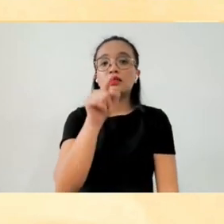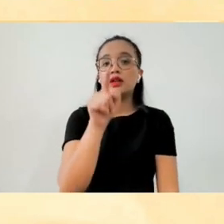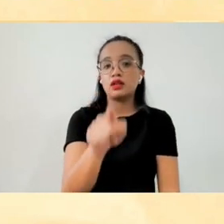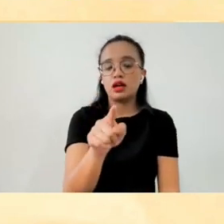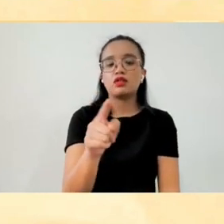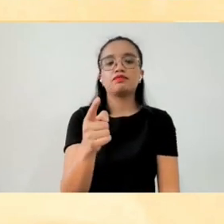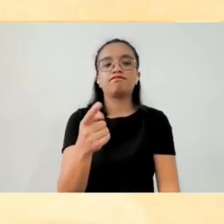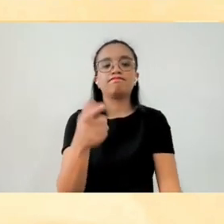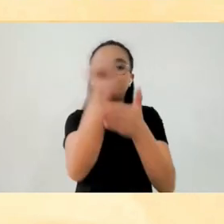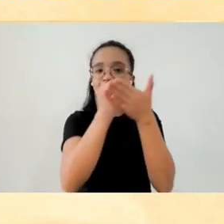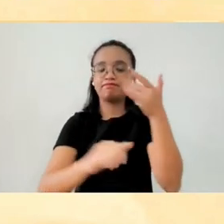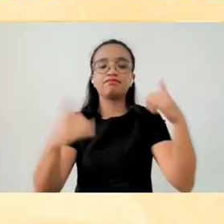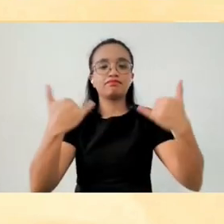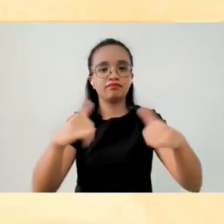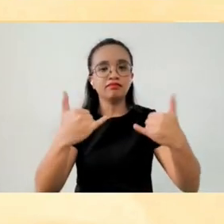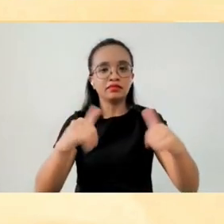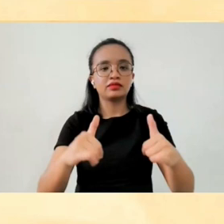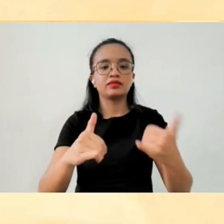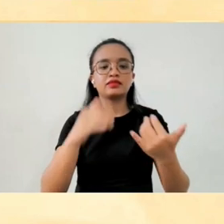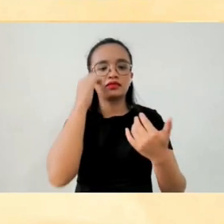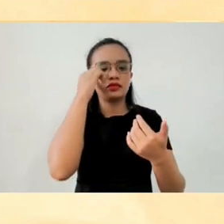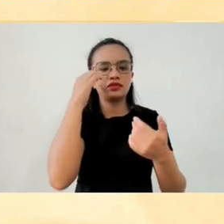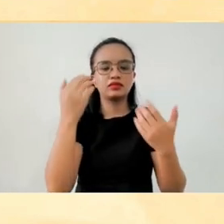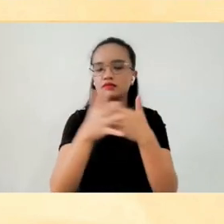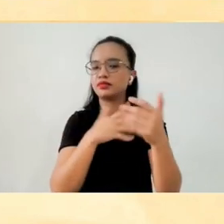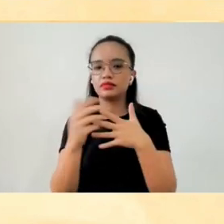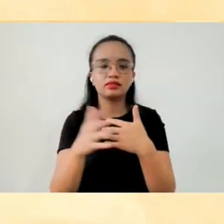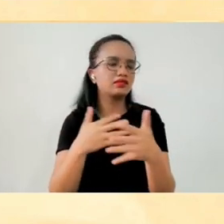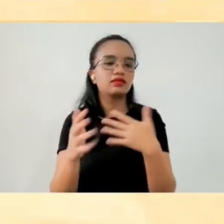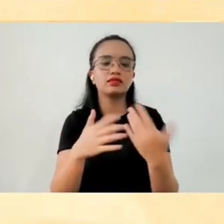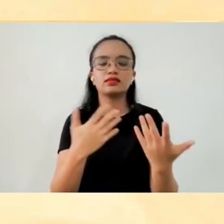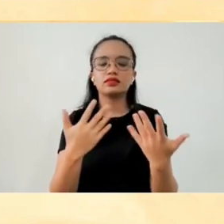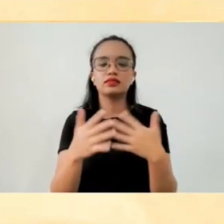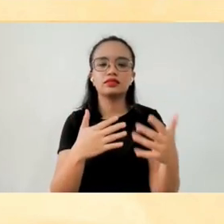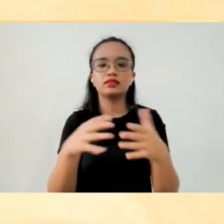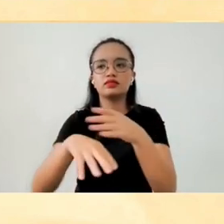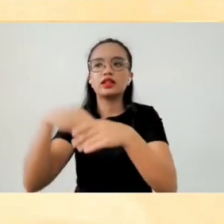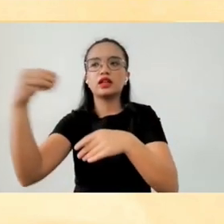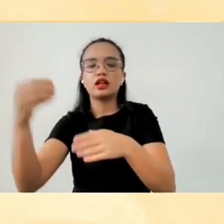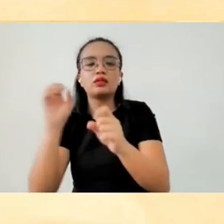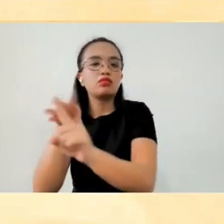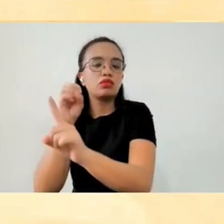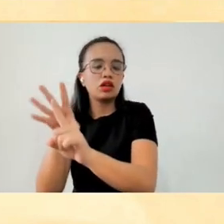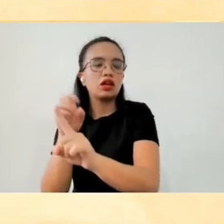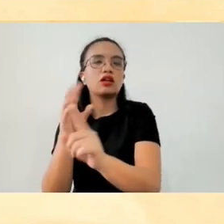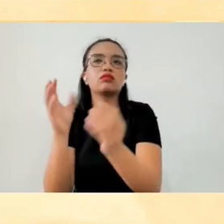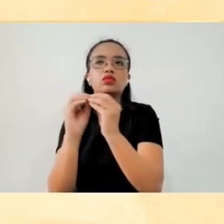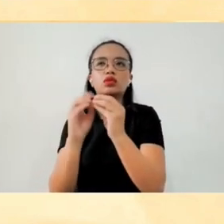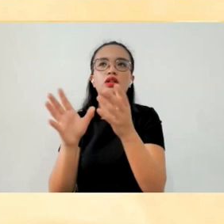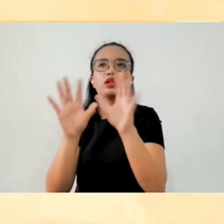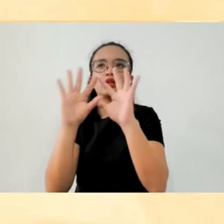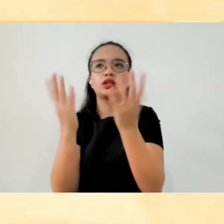the arts and play, you go inside the person and bring out what's inside to the outside world and impose it on the outside world, which